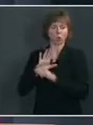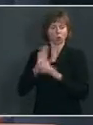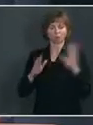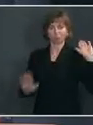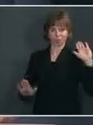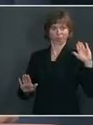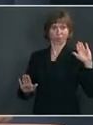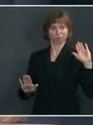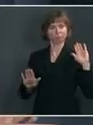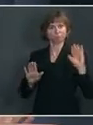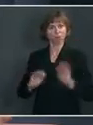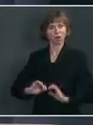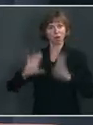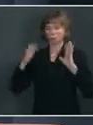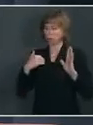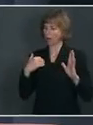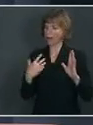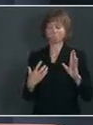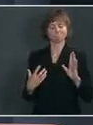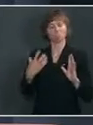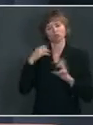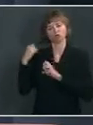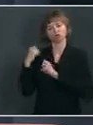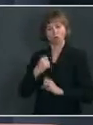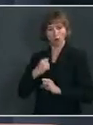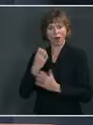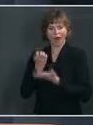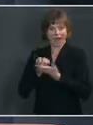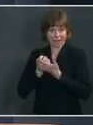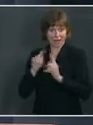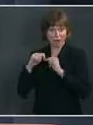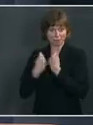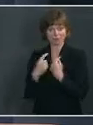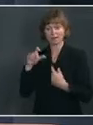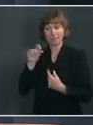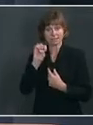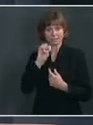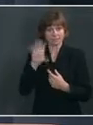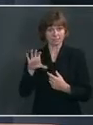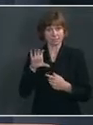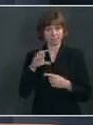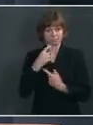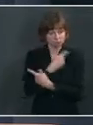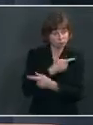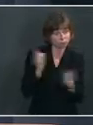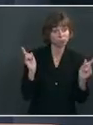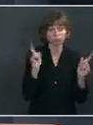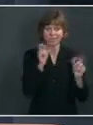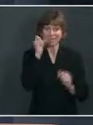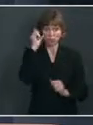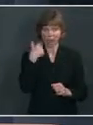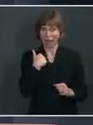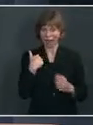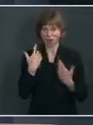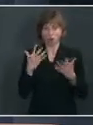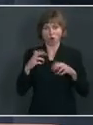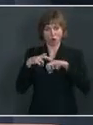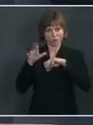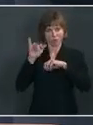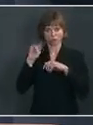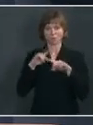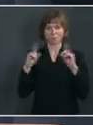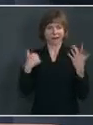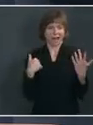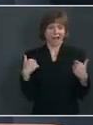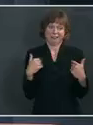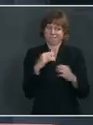have a broad economic team. The SEC put out a statement yesterday that I referred to, but I don't think I have